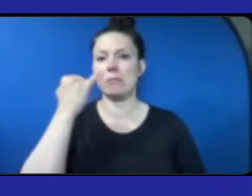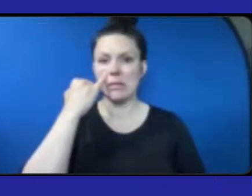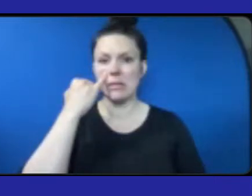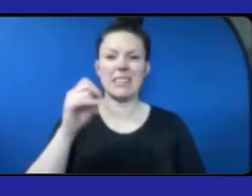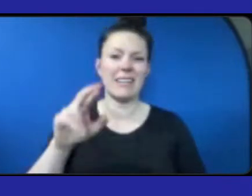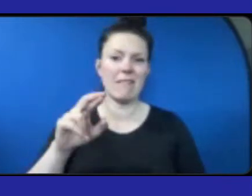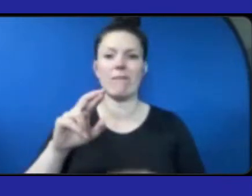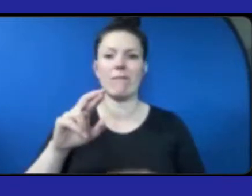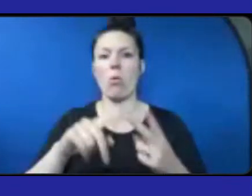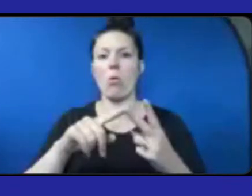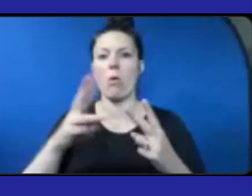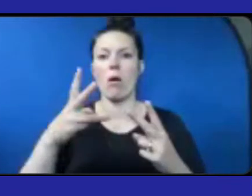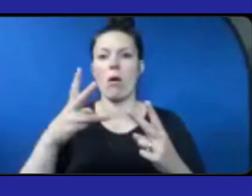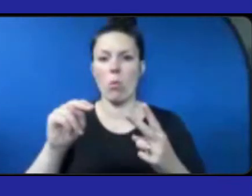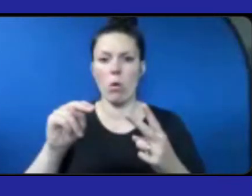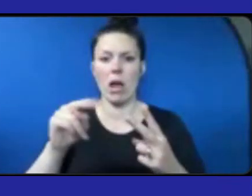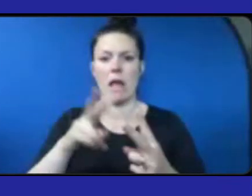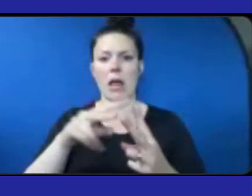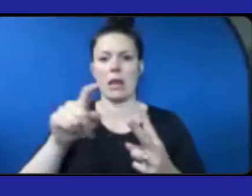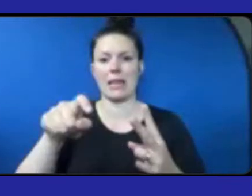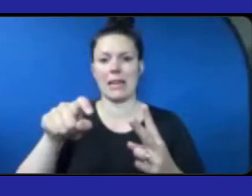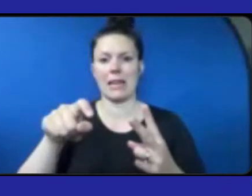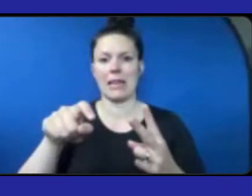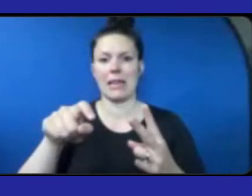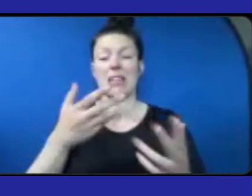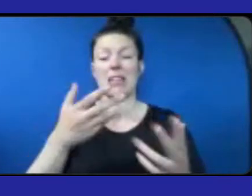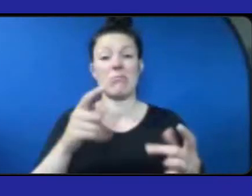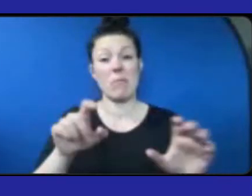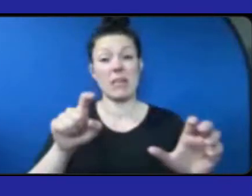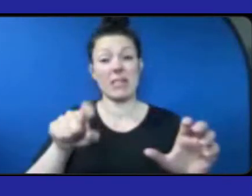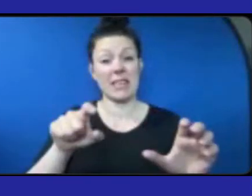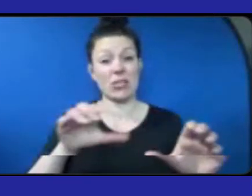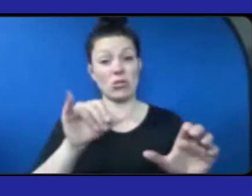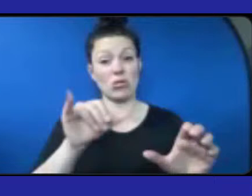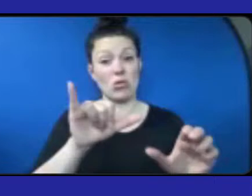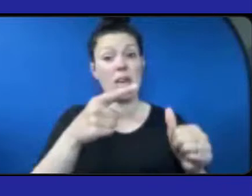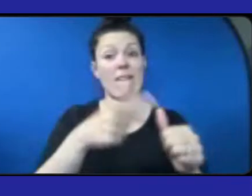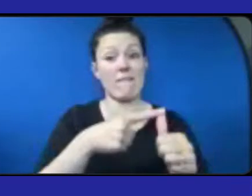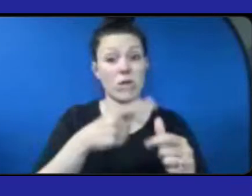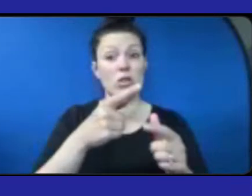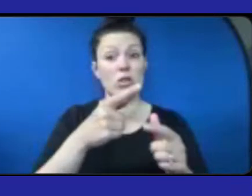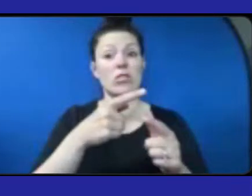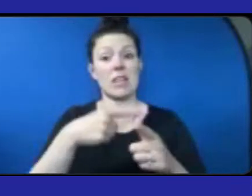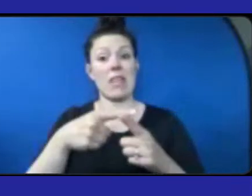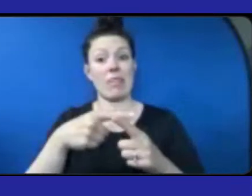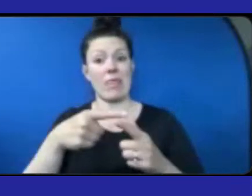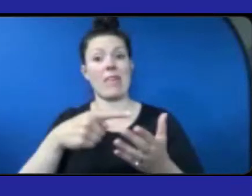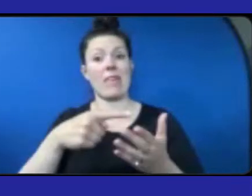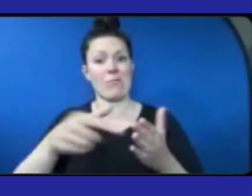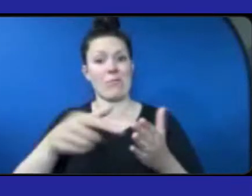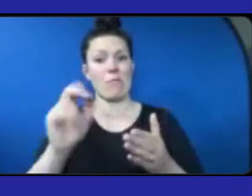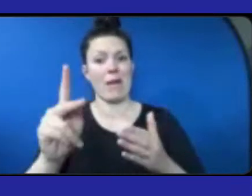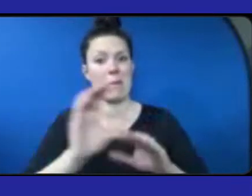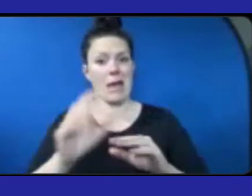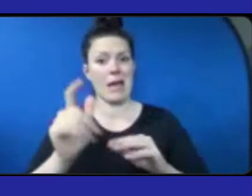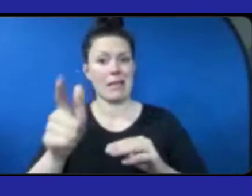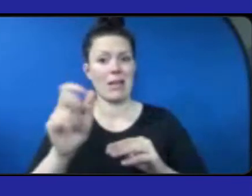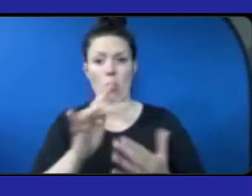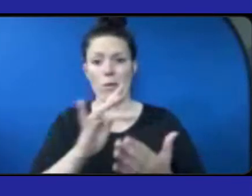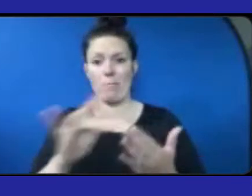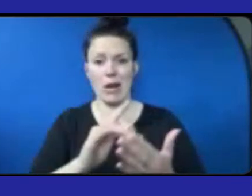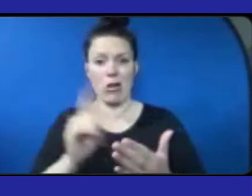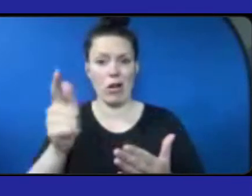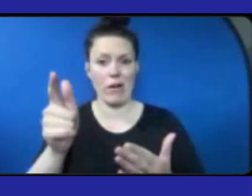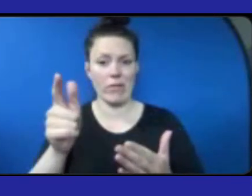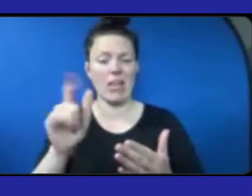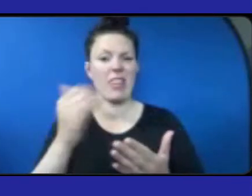to do that first and then get reimbursed, or have to pay it off afterwards. I think that's